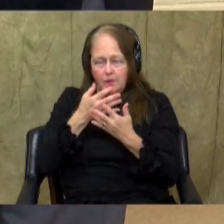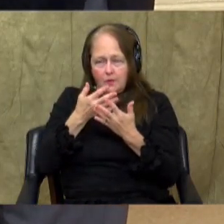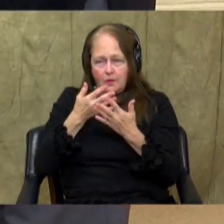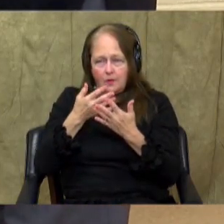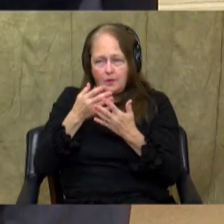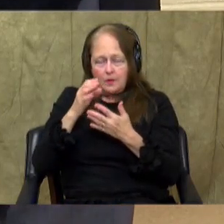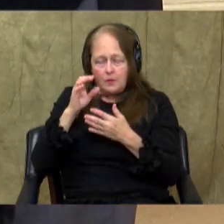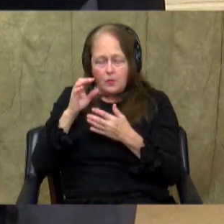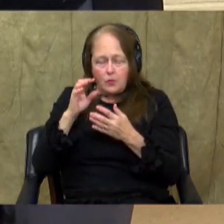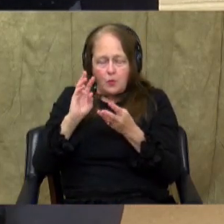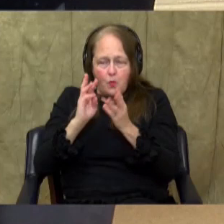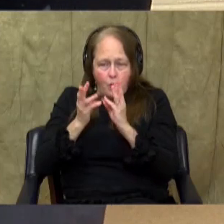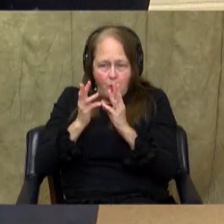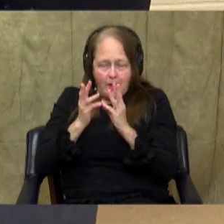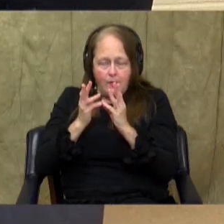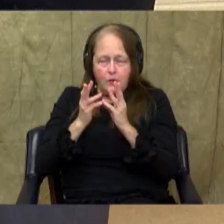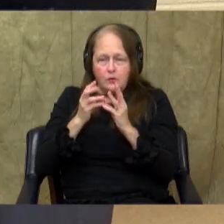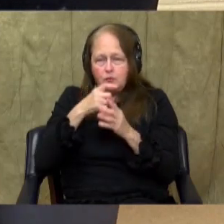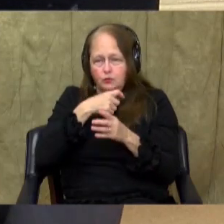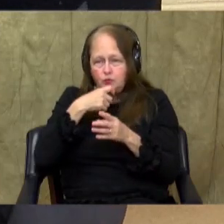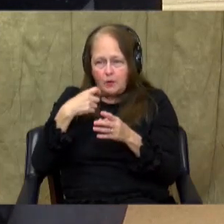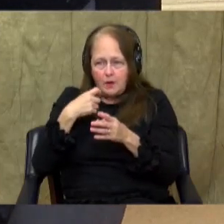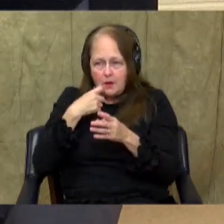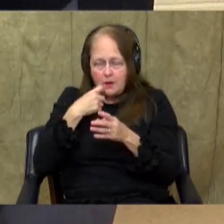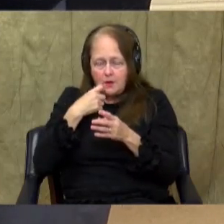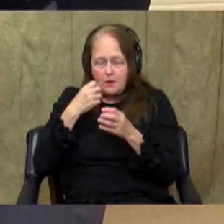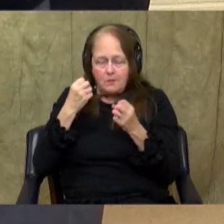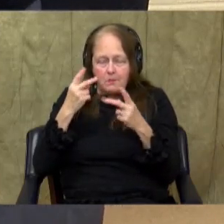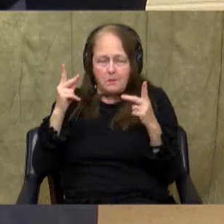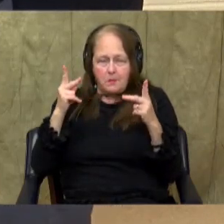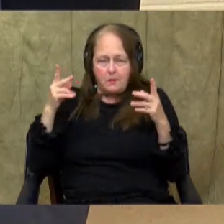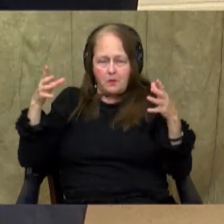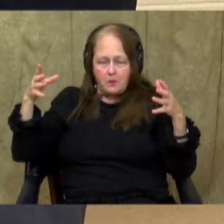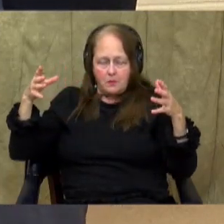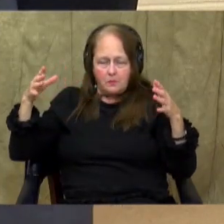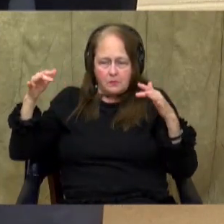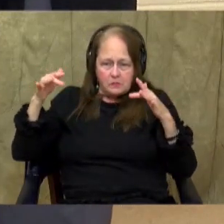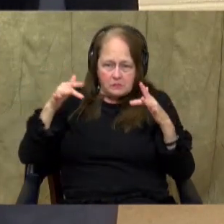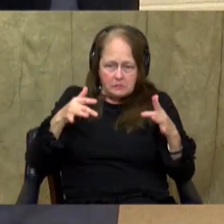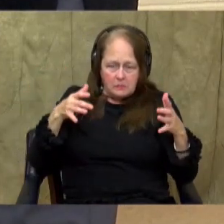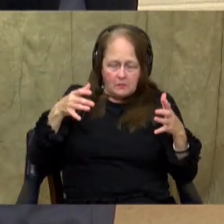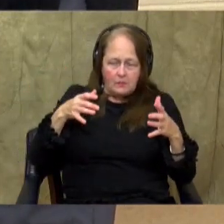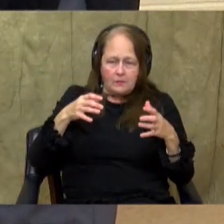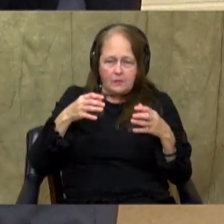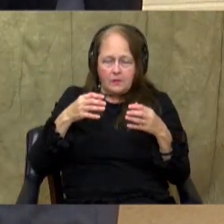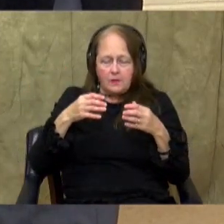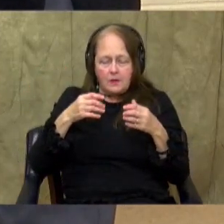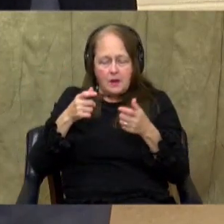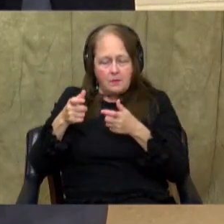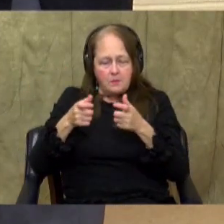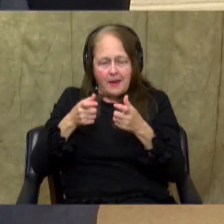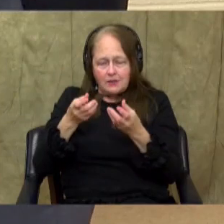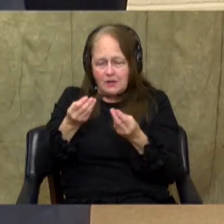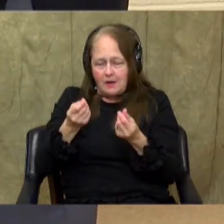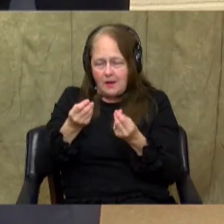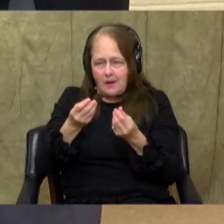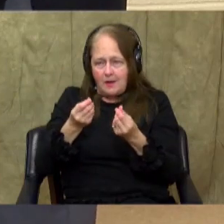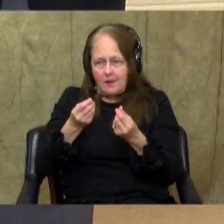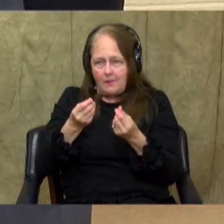things: climate, drought, overpopulation, overgrazing, land management practices.